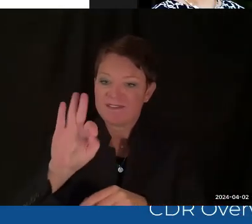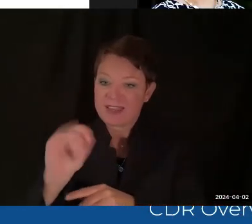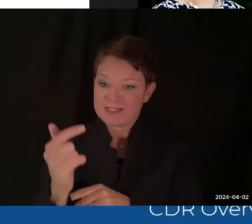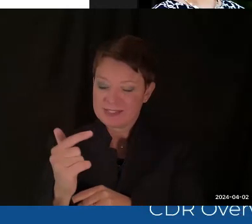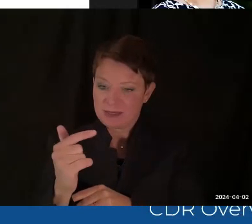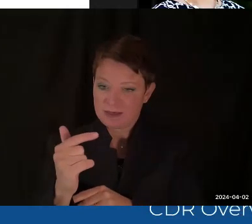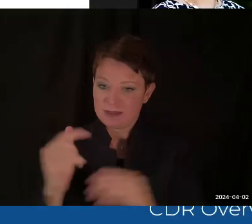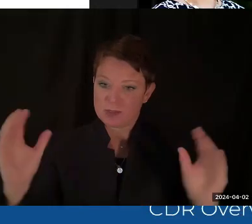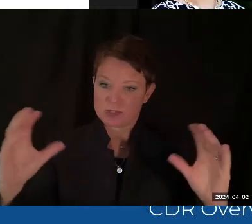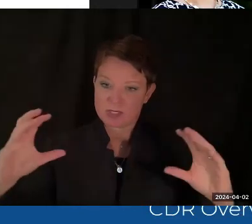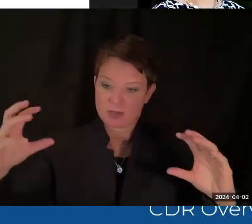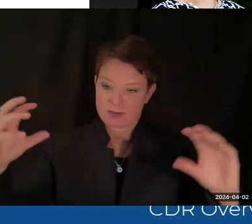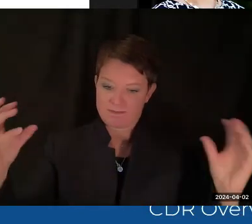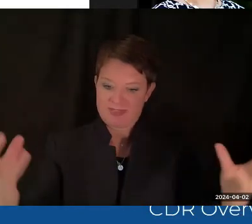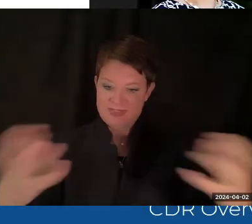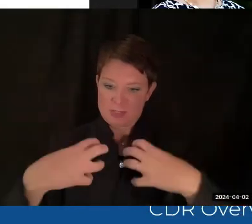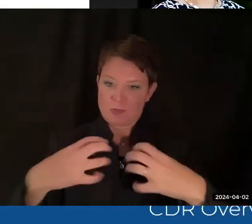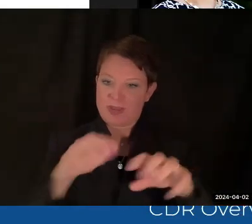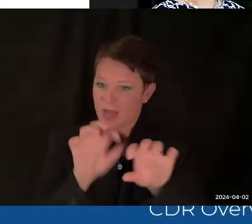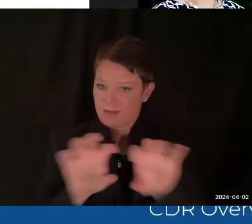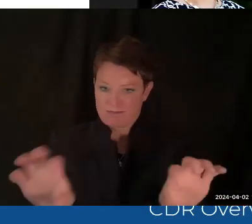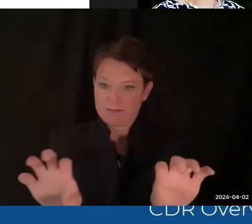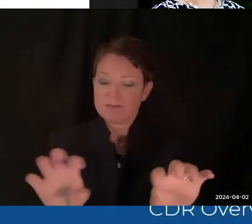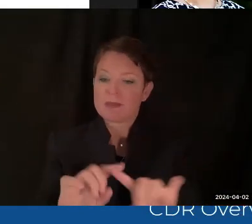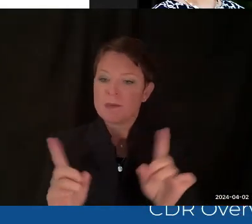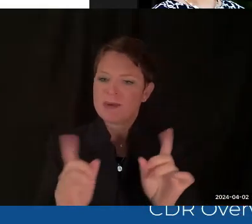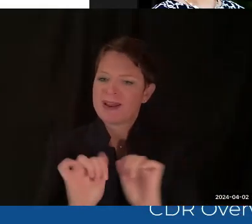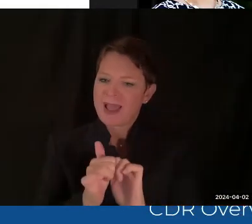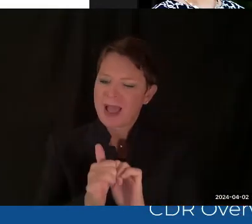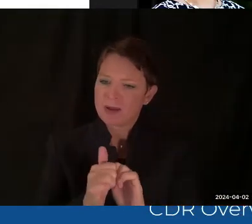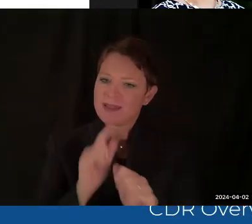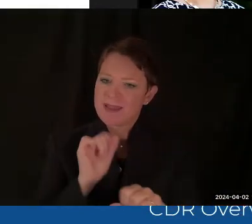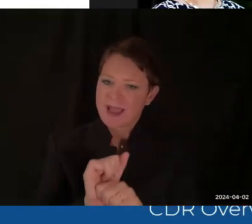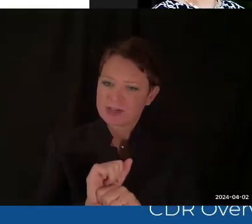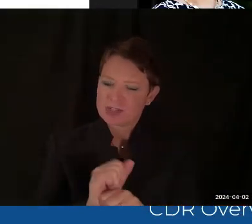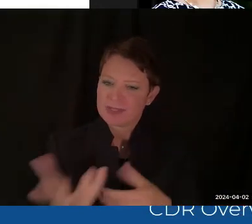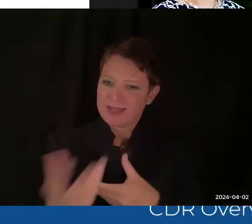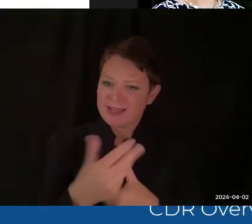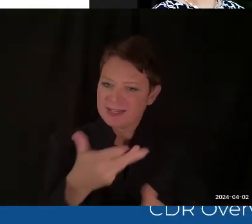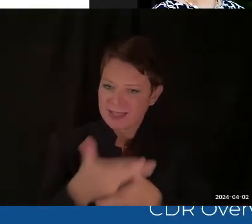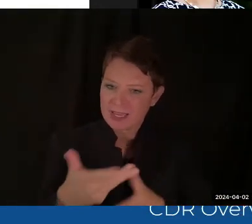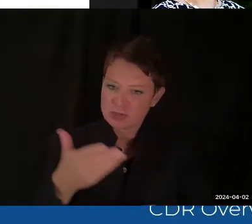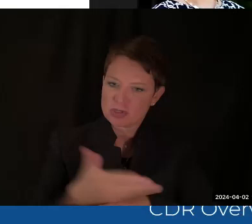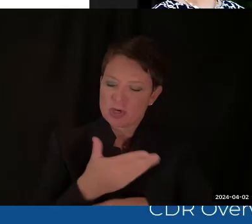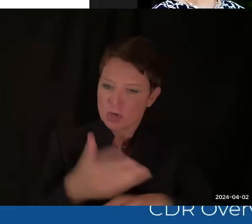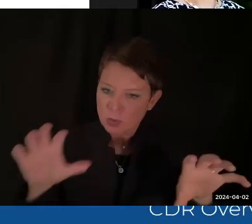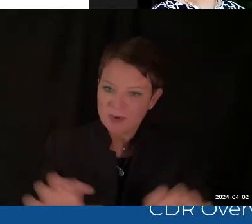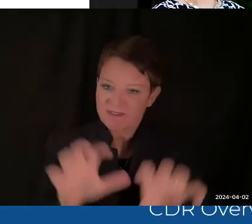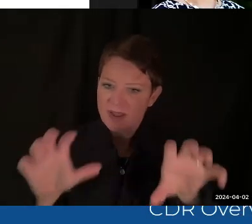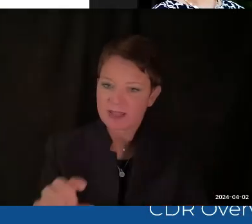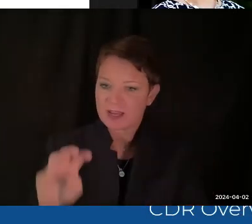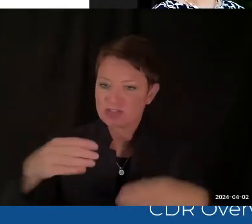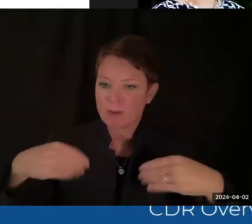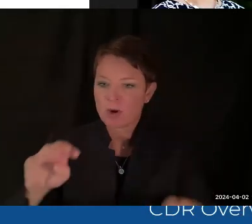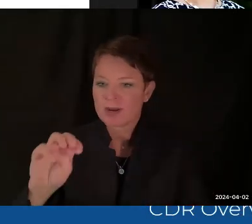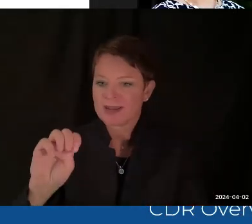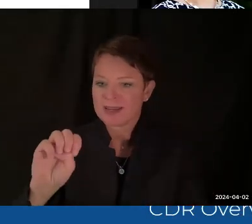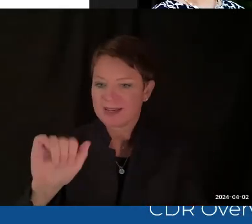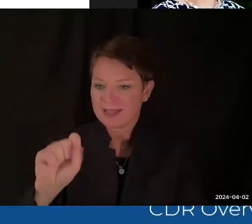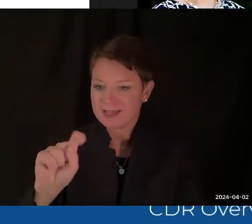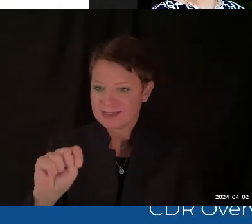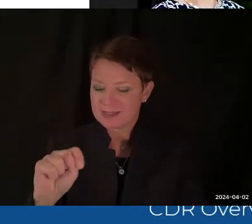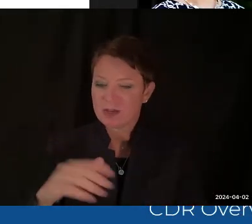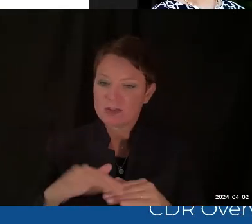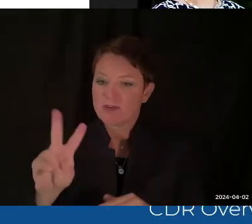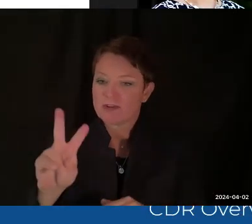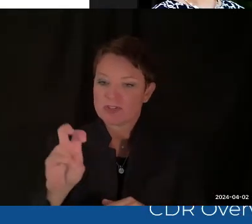wondering, how do these proposed additions actually activate, engage, revitalize Market East? Right, there's going to be over